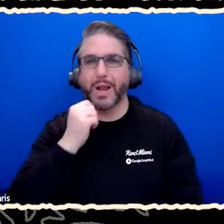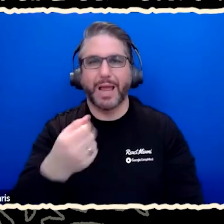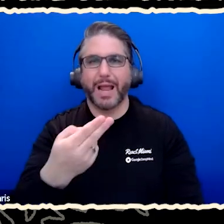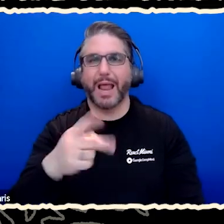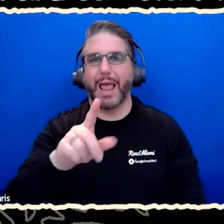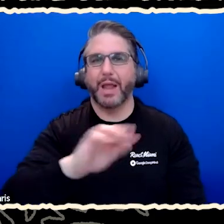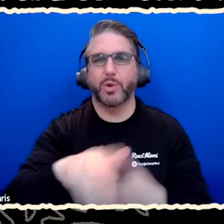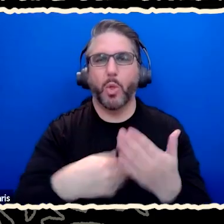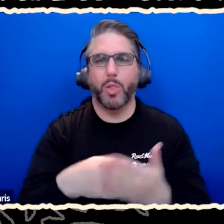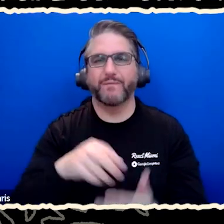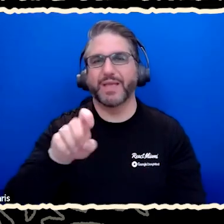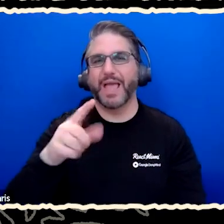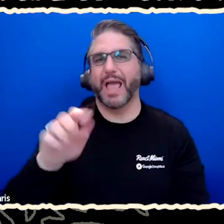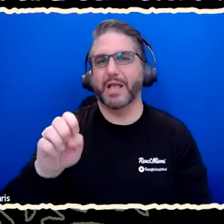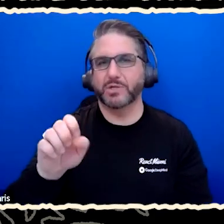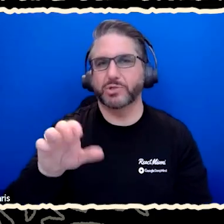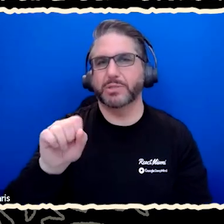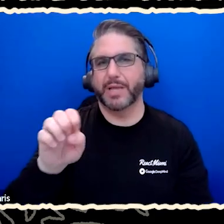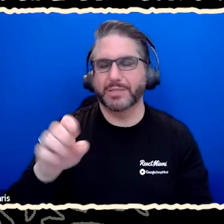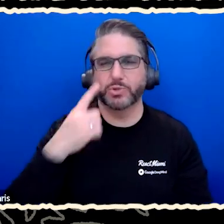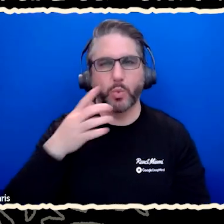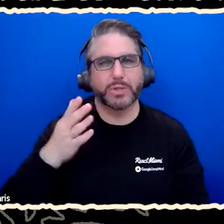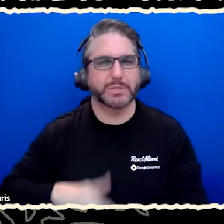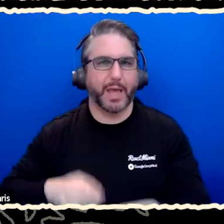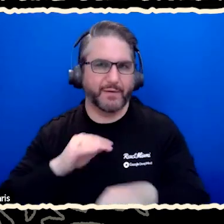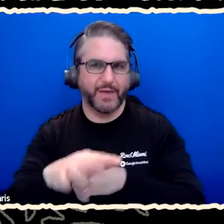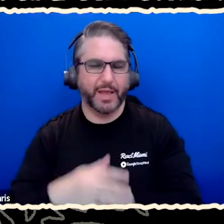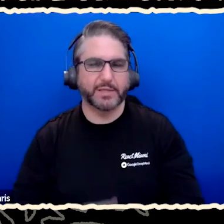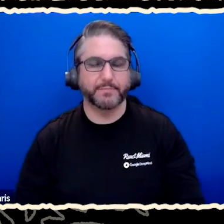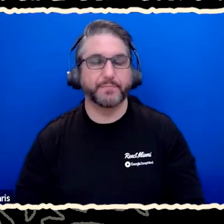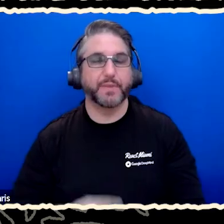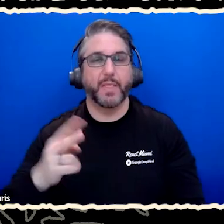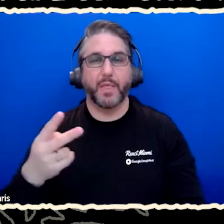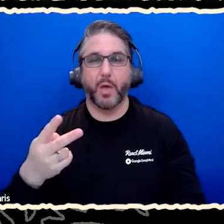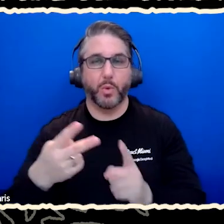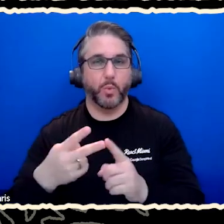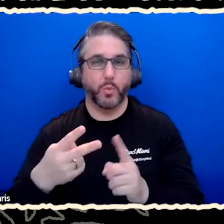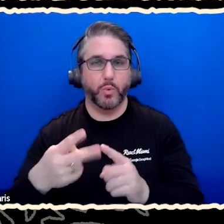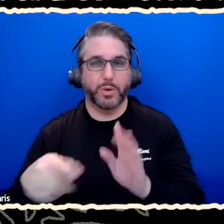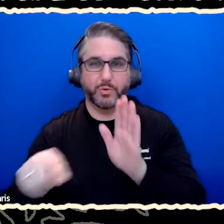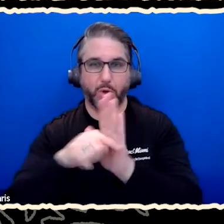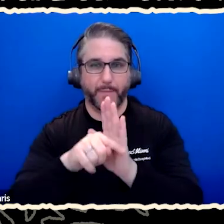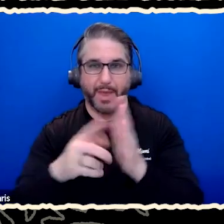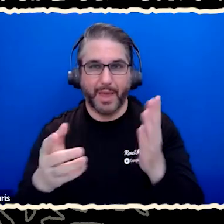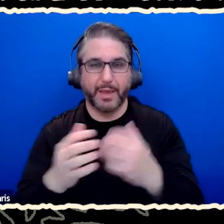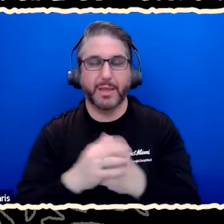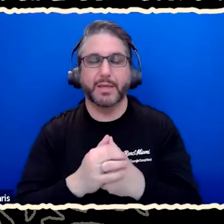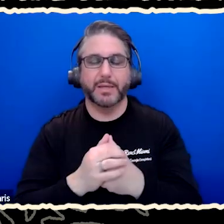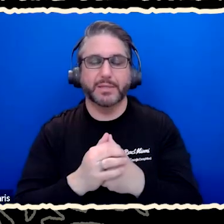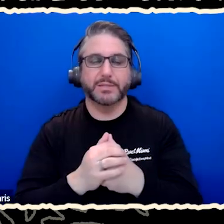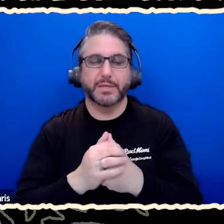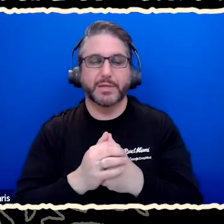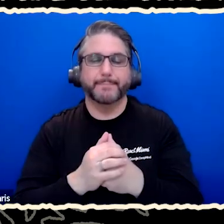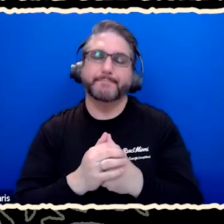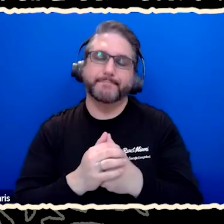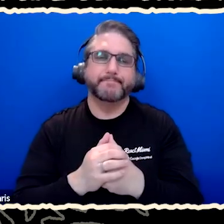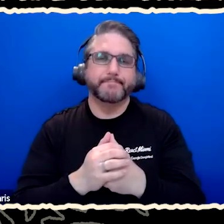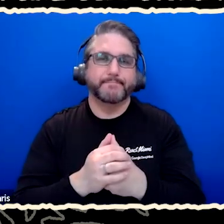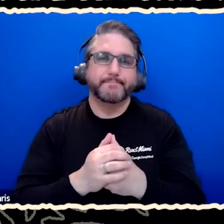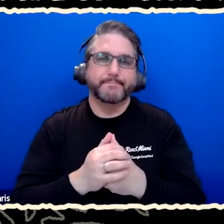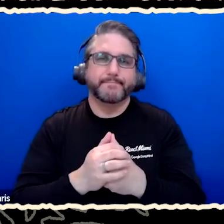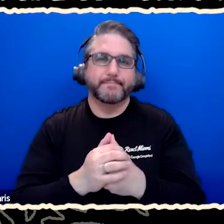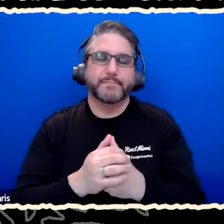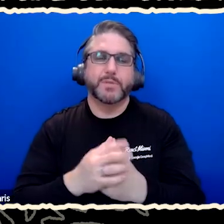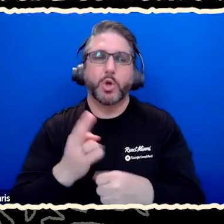edge cases, all of the side effects. The other problem actually is that it